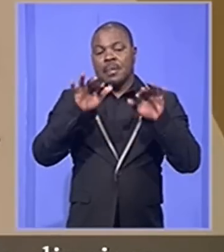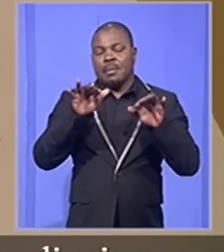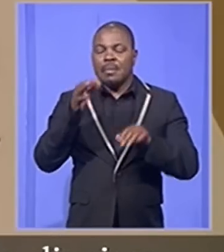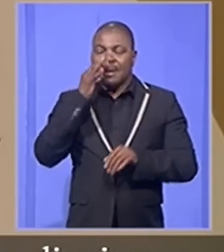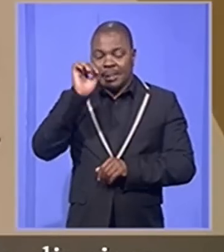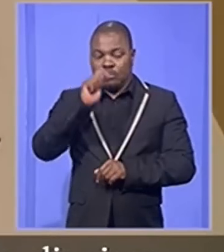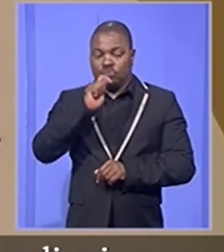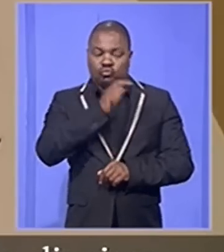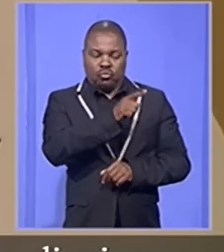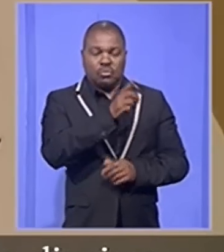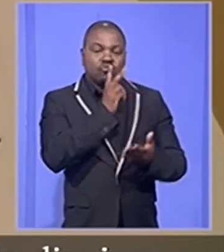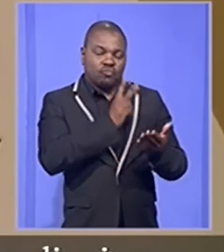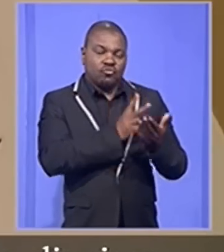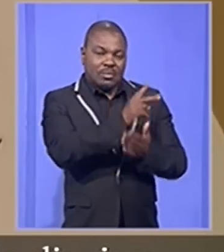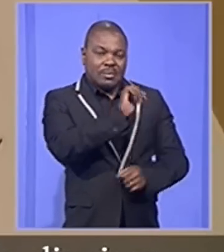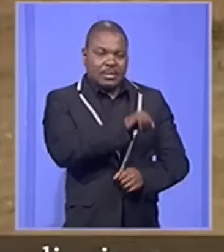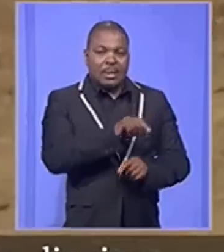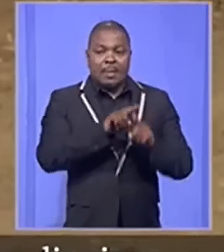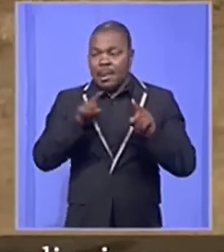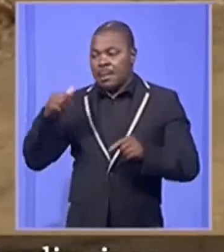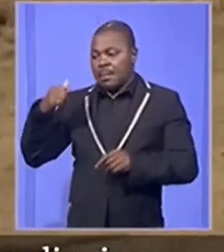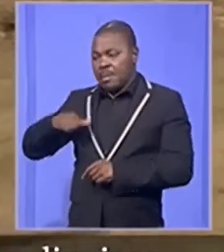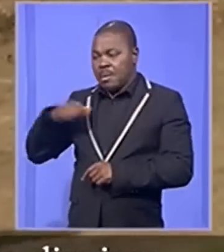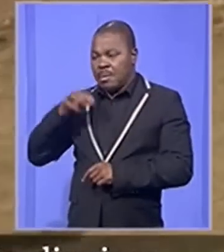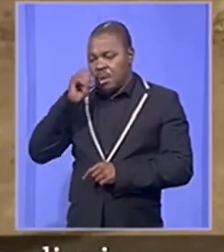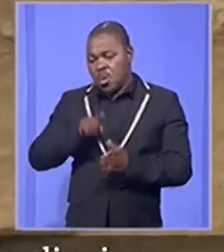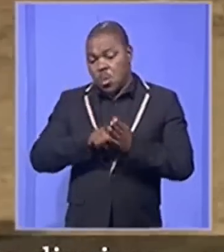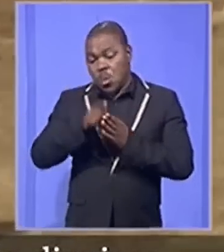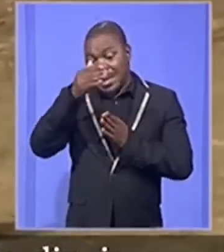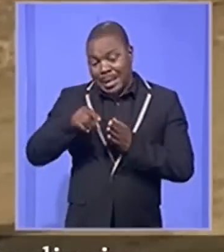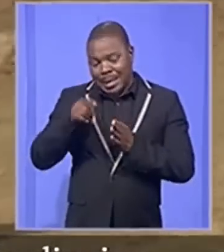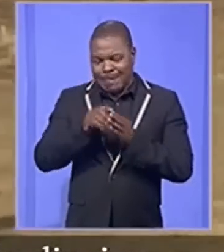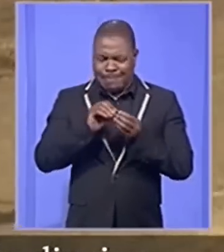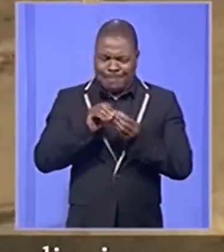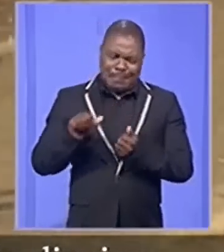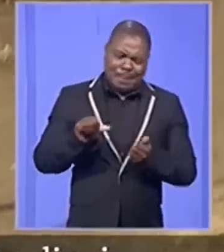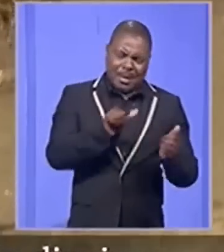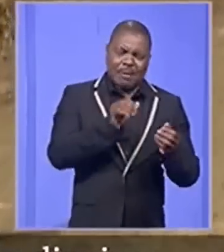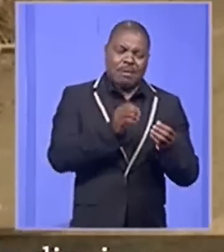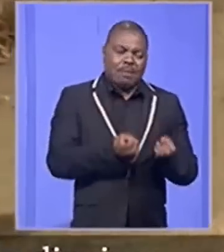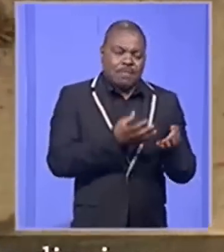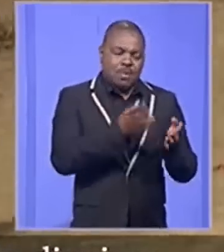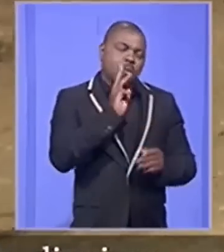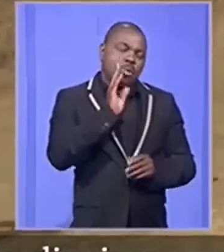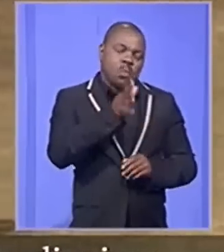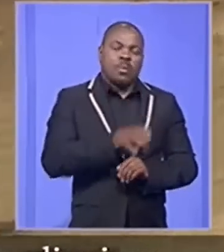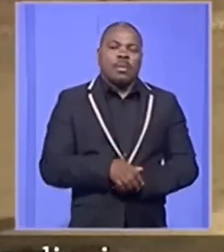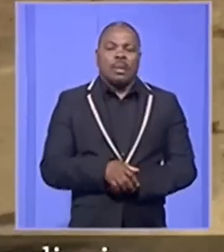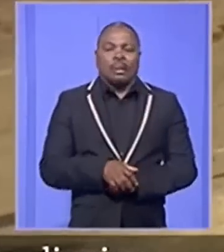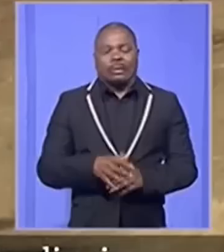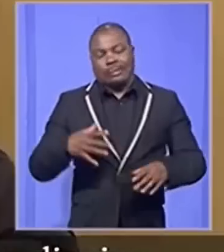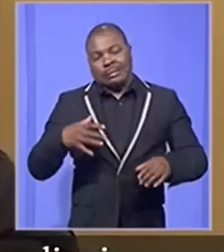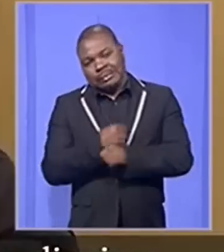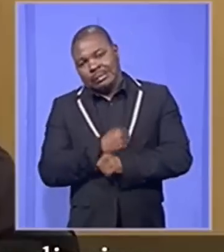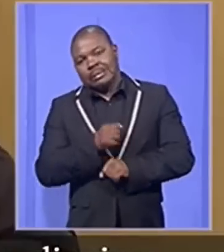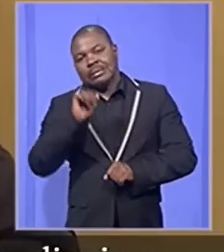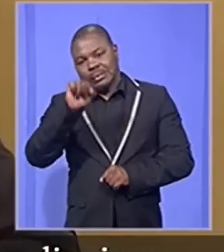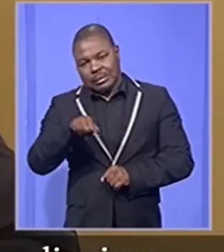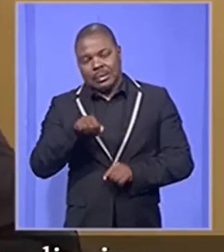o ikane gore mafelo a beke gana go khutla metsi a isi a boe. Ke ka go tlhoka lesego gore baagi ba rona because we tried gore